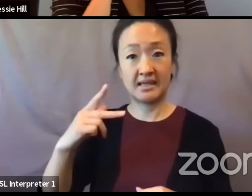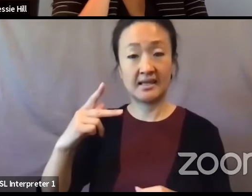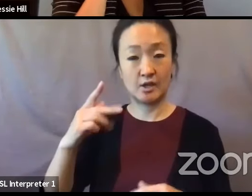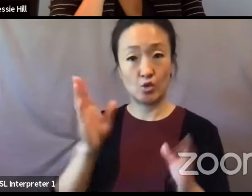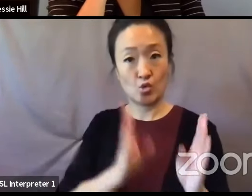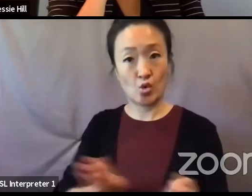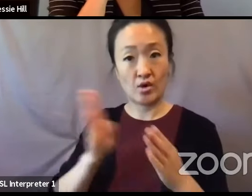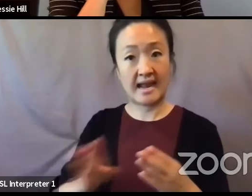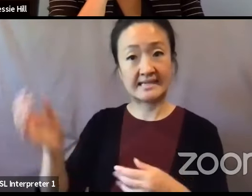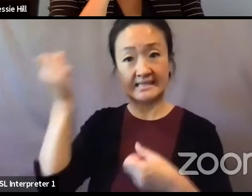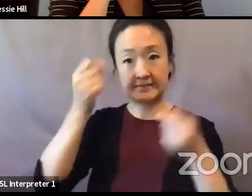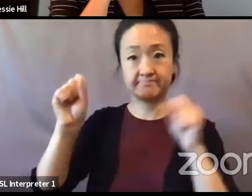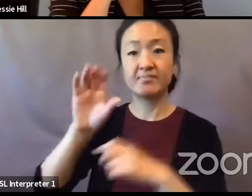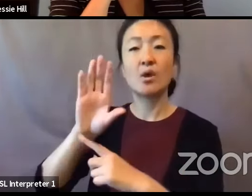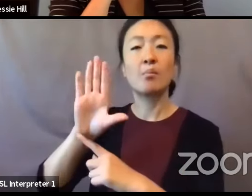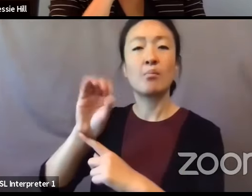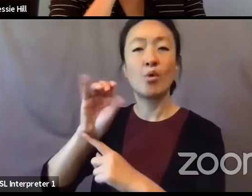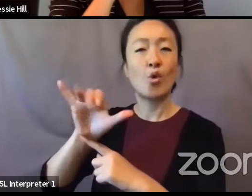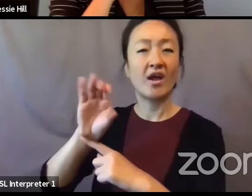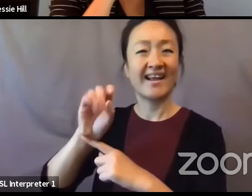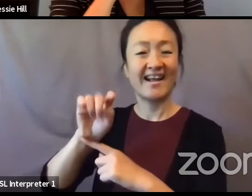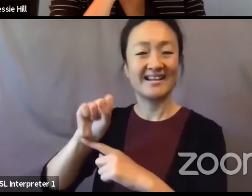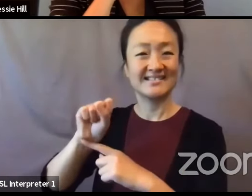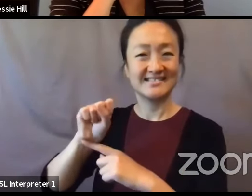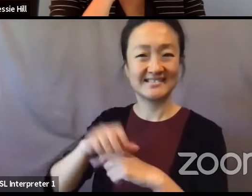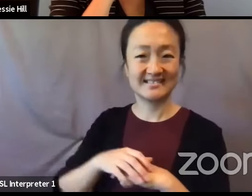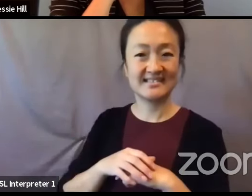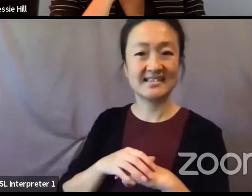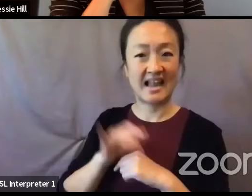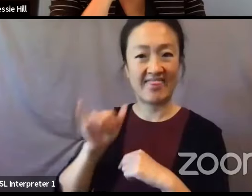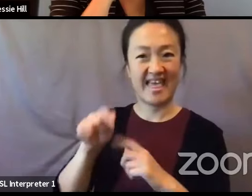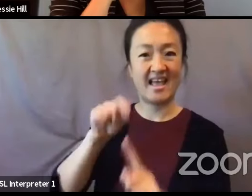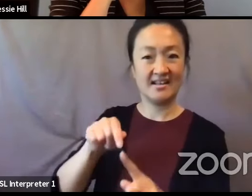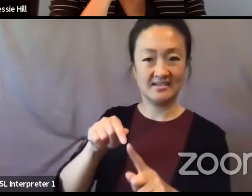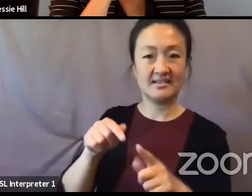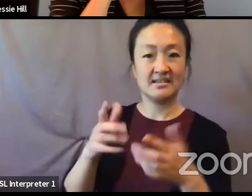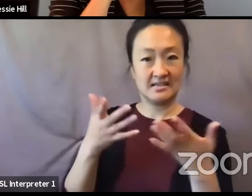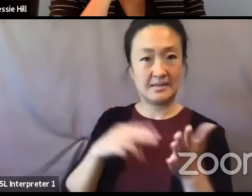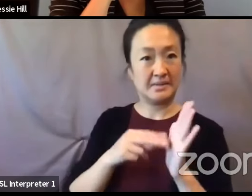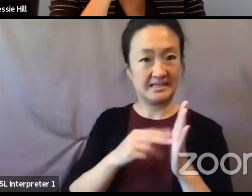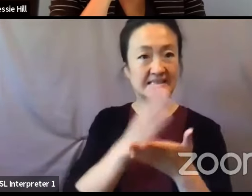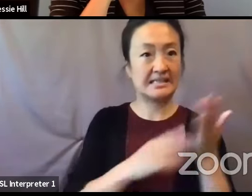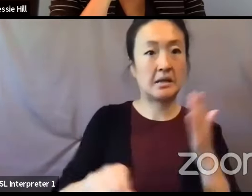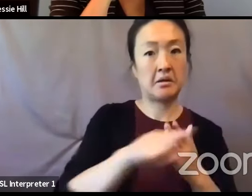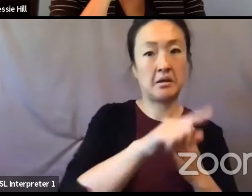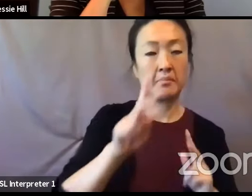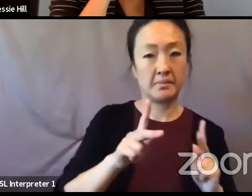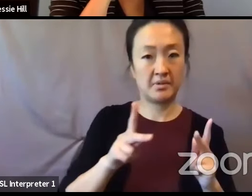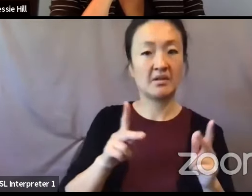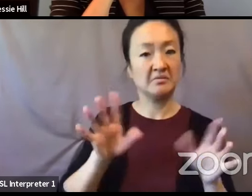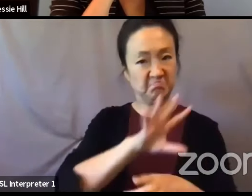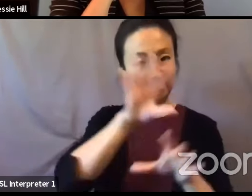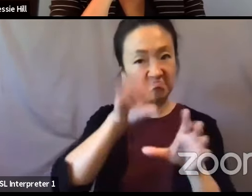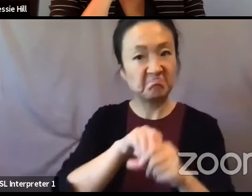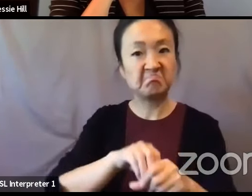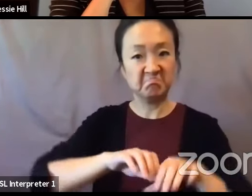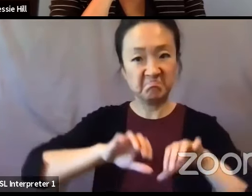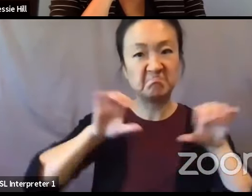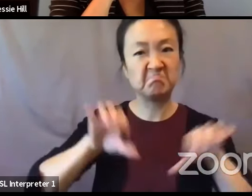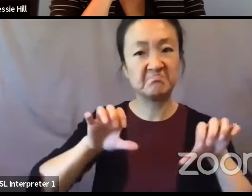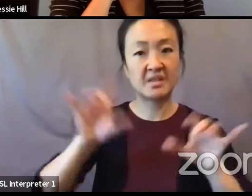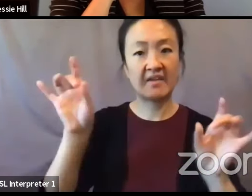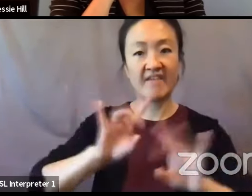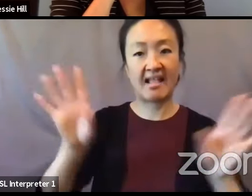in part that the existence of the boycotts inspired some individuals to engage in violent behavior as a means of